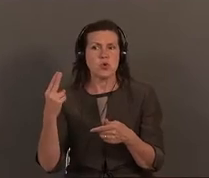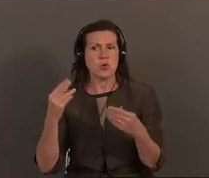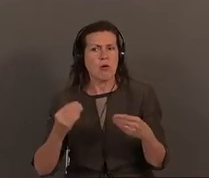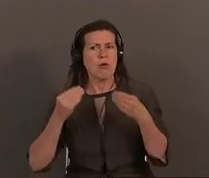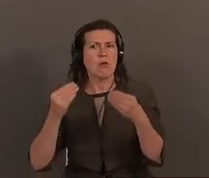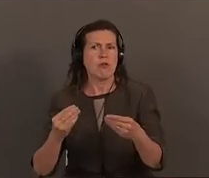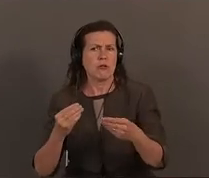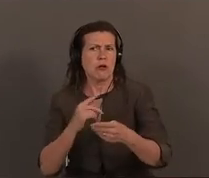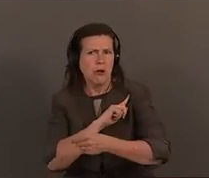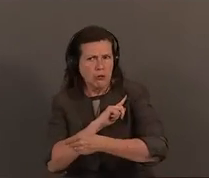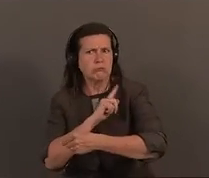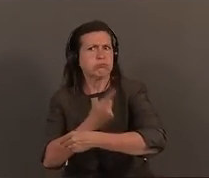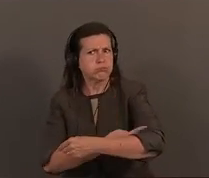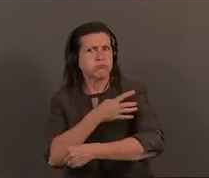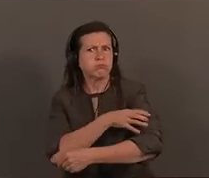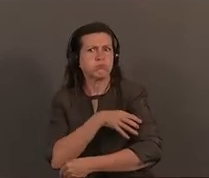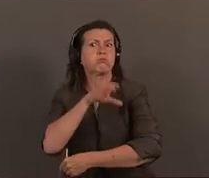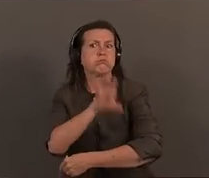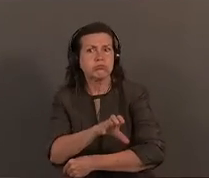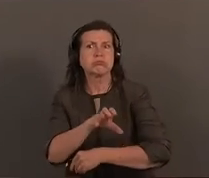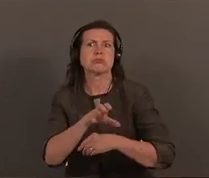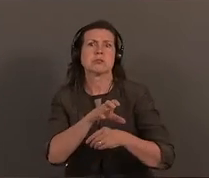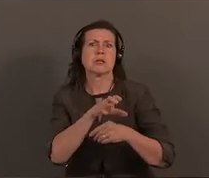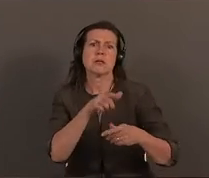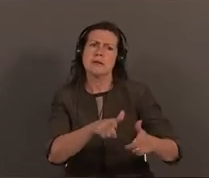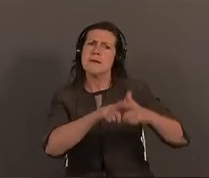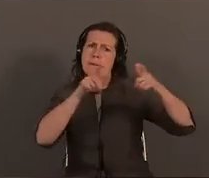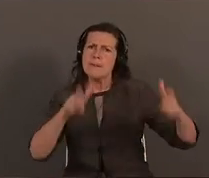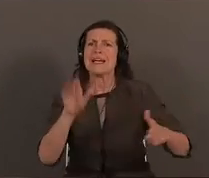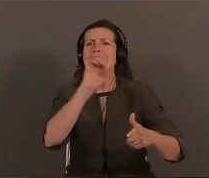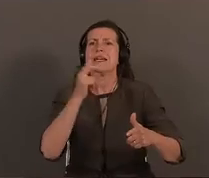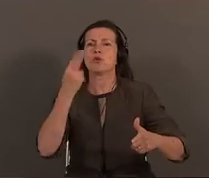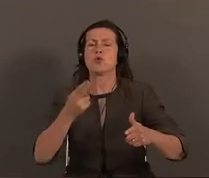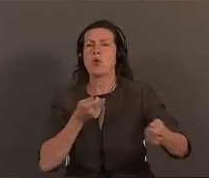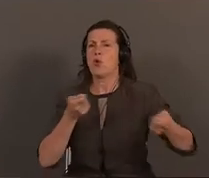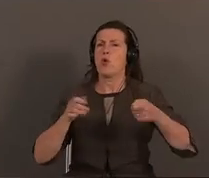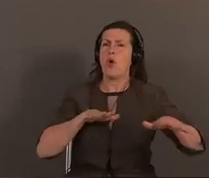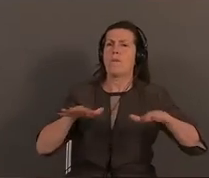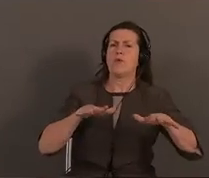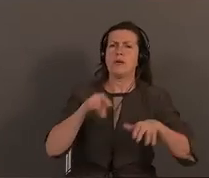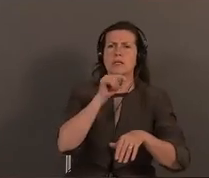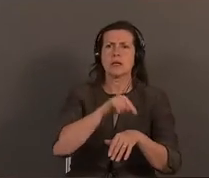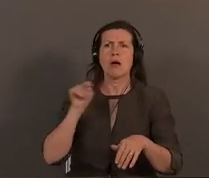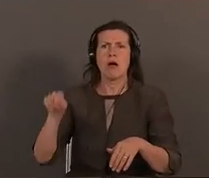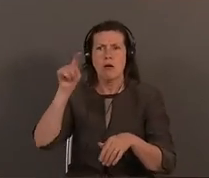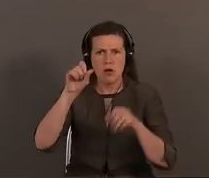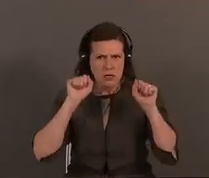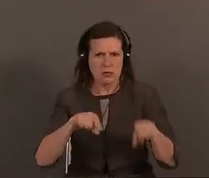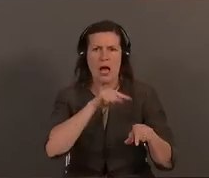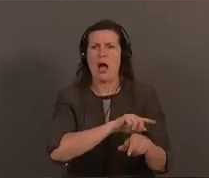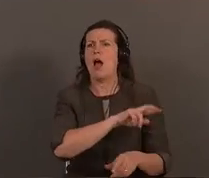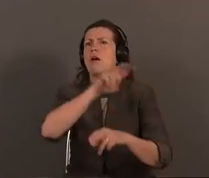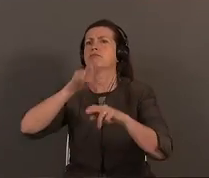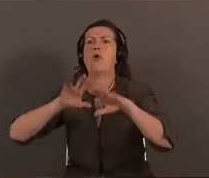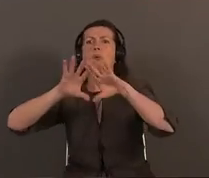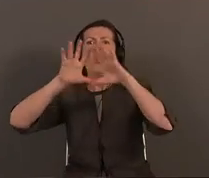of major European operators so that they be able to play on the worldwide scale. Would you subscribe